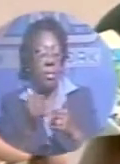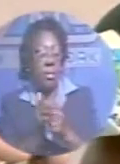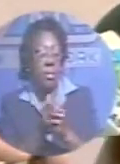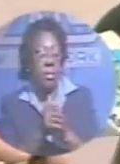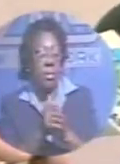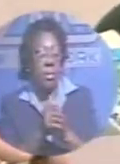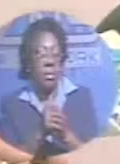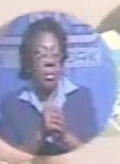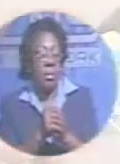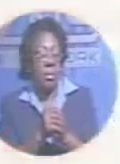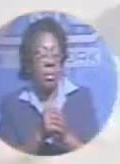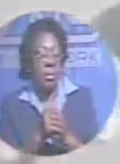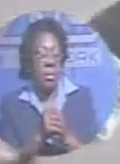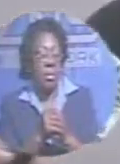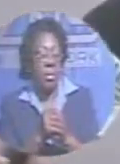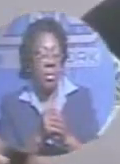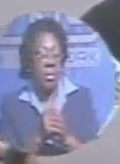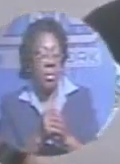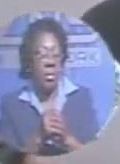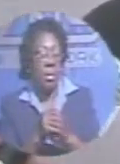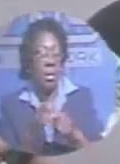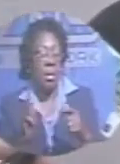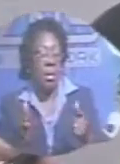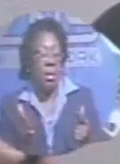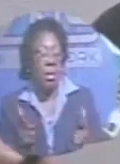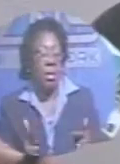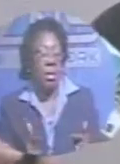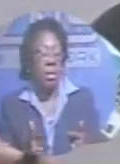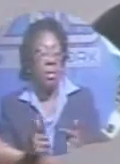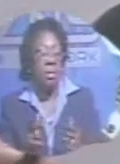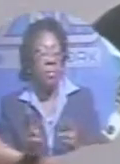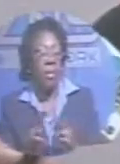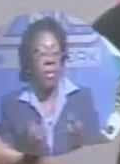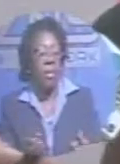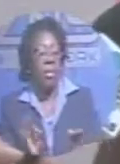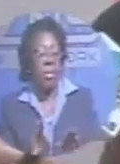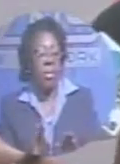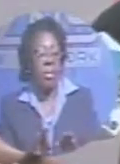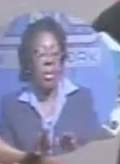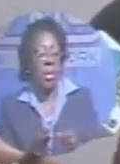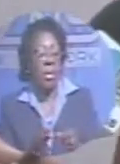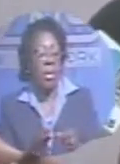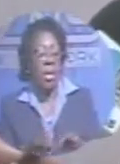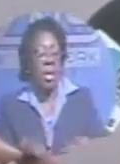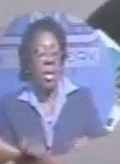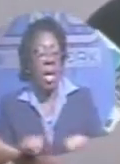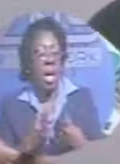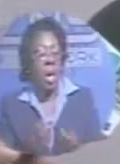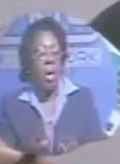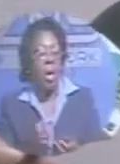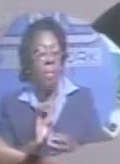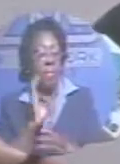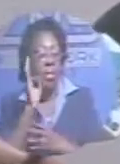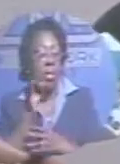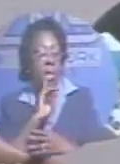can improve my ranking. They're very important. They determine how my future is going to be professionally.